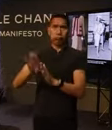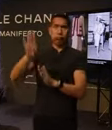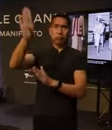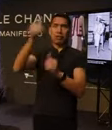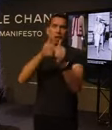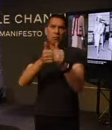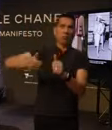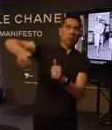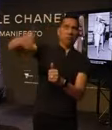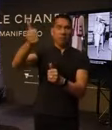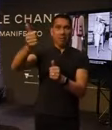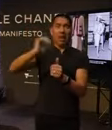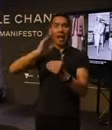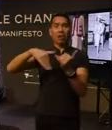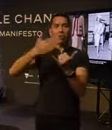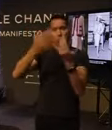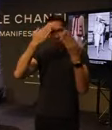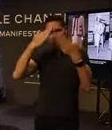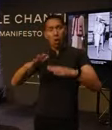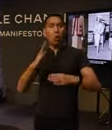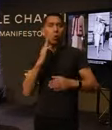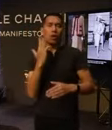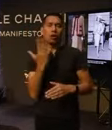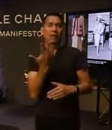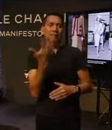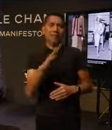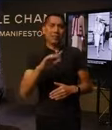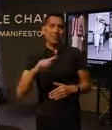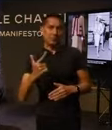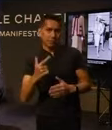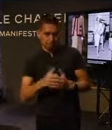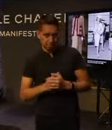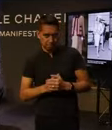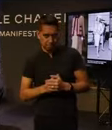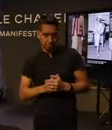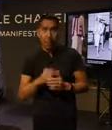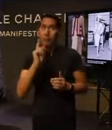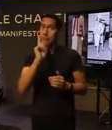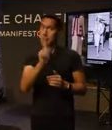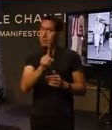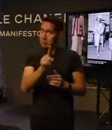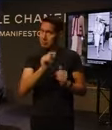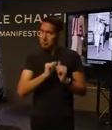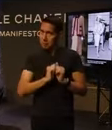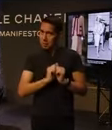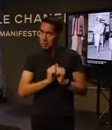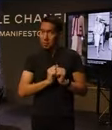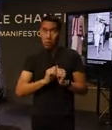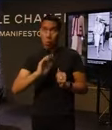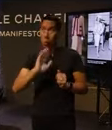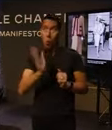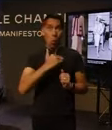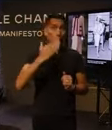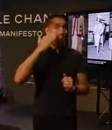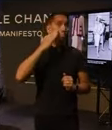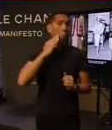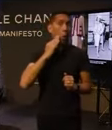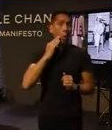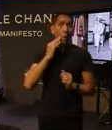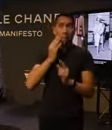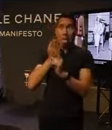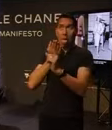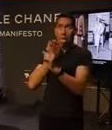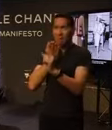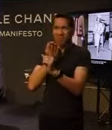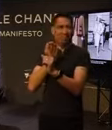know, until he passed away in 1957. Having said that, not all women were enamoured by the